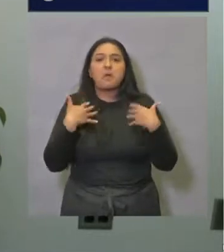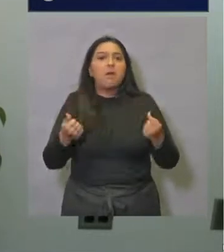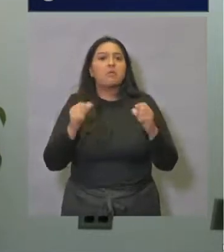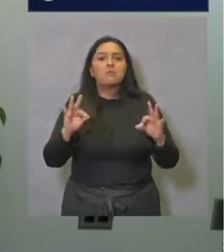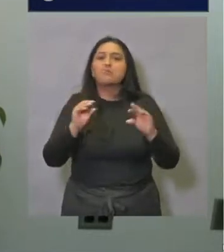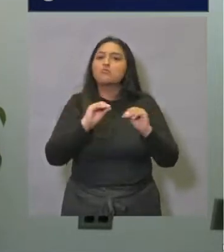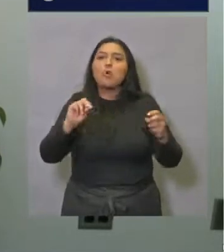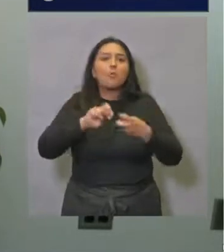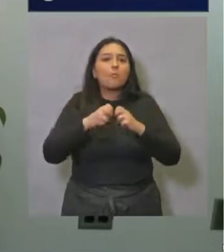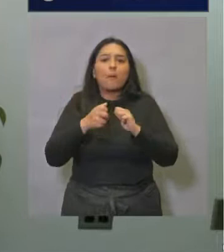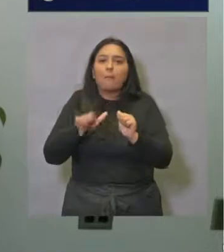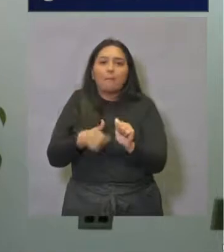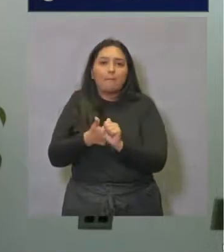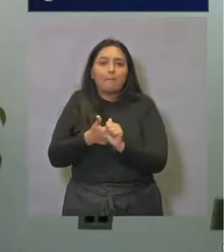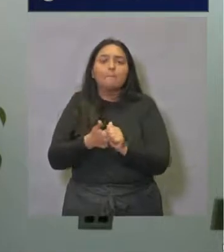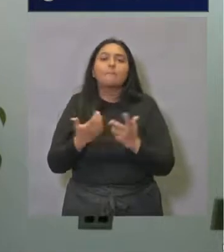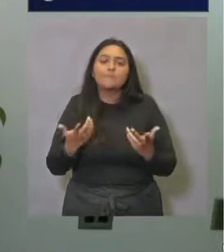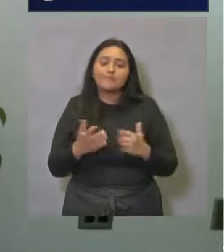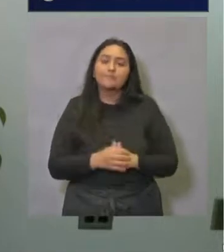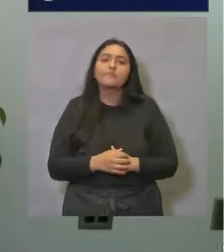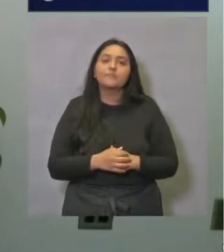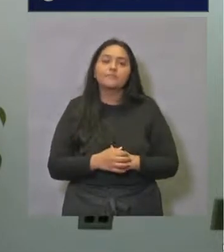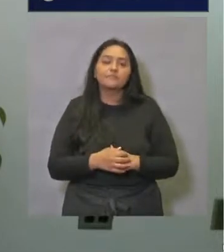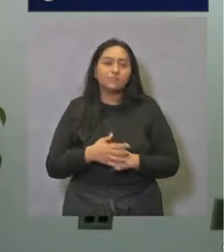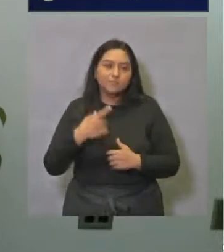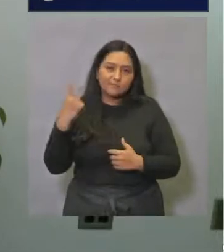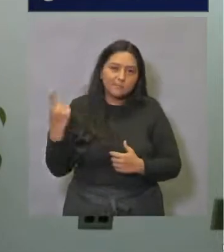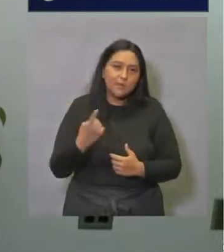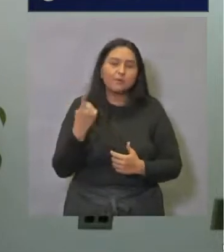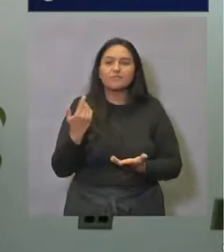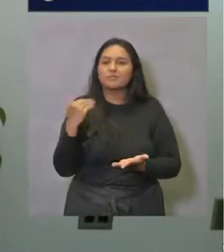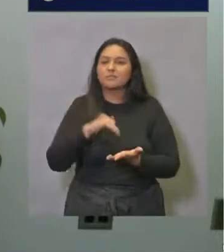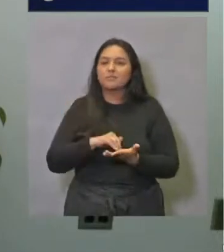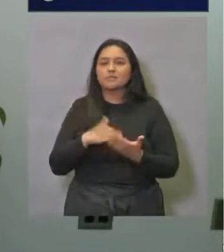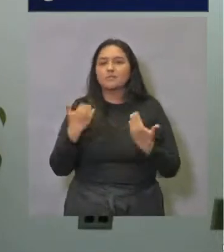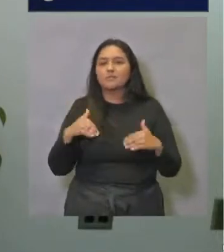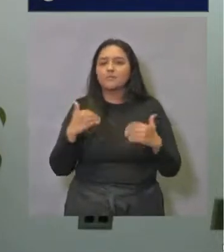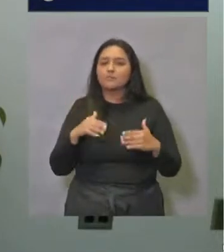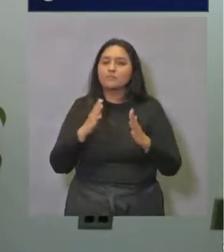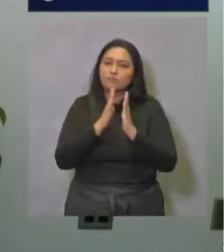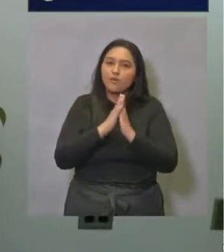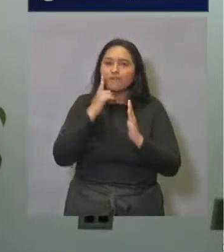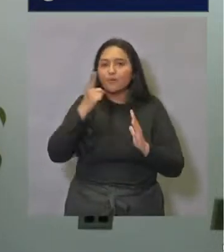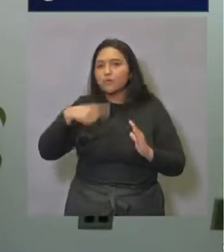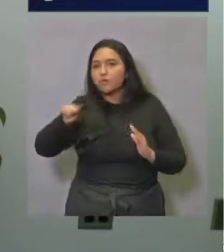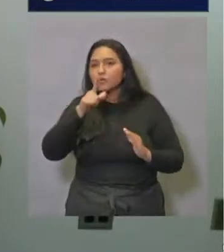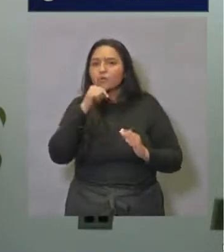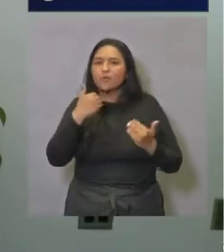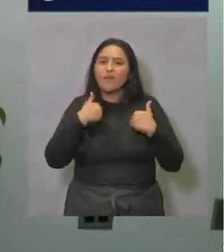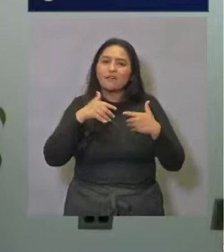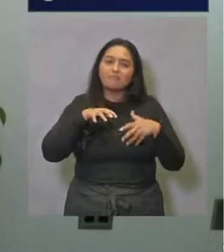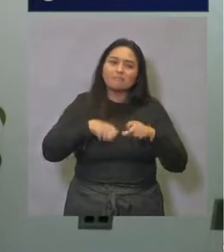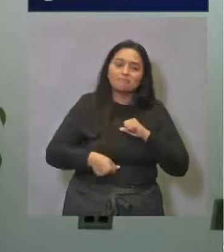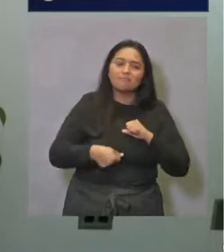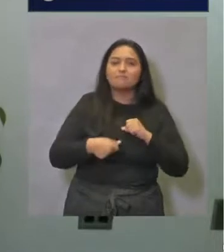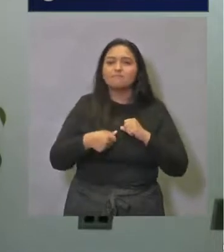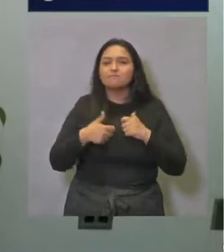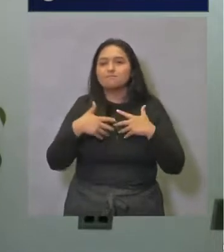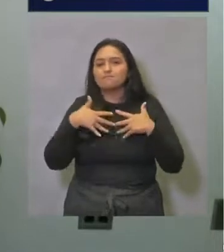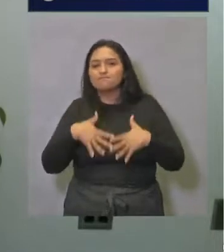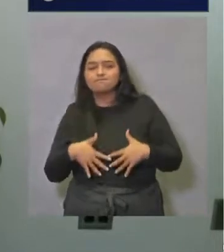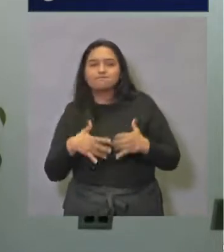conditions. As always, I send my prayers to those who are experiencing grief. We're sending our love during this